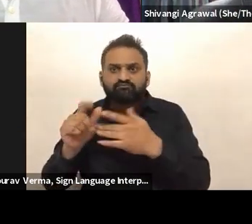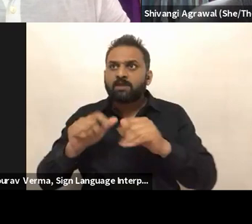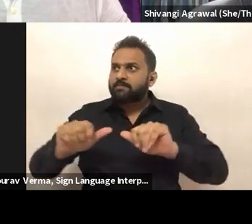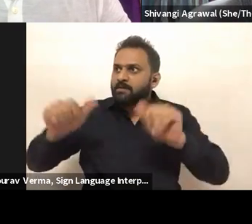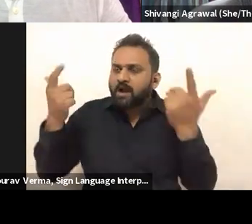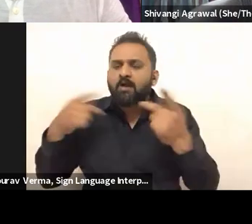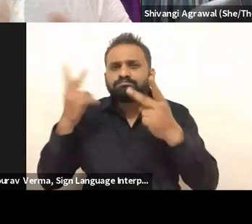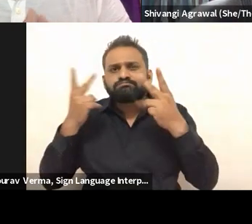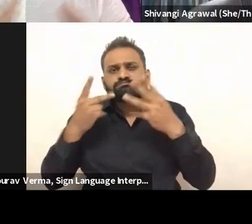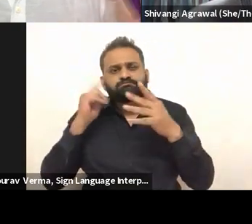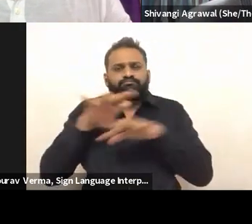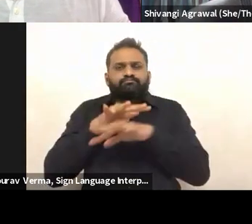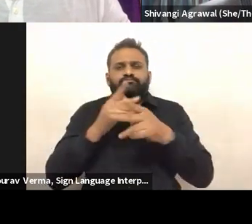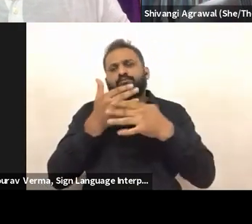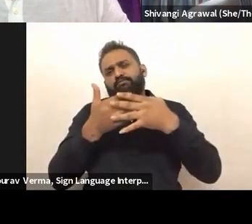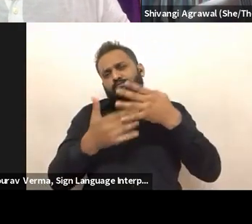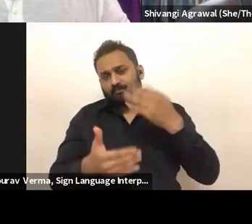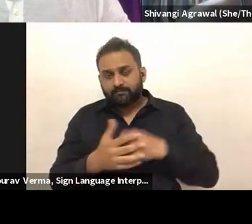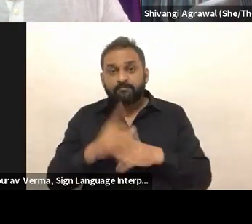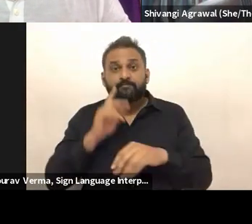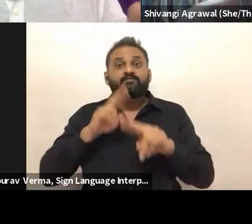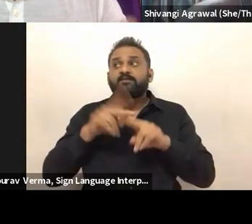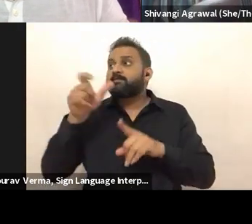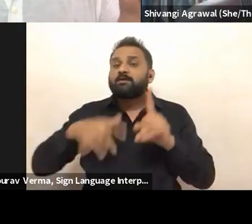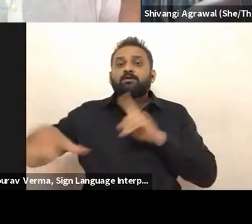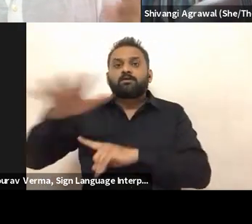etc. So if they're all non-biased, and